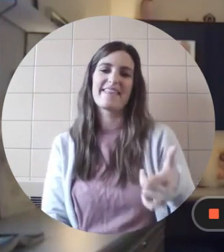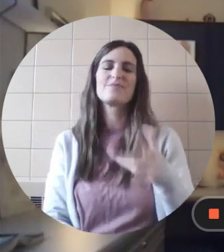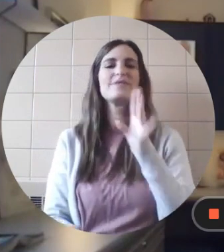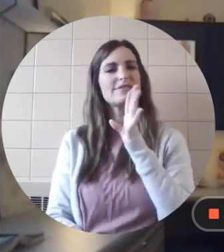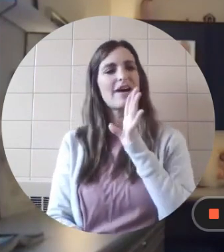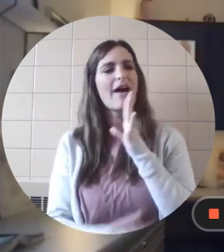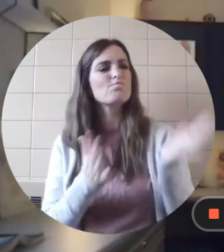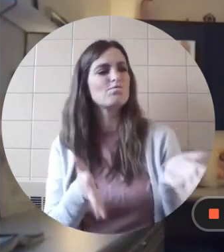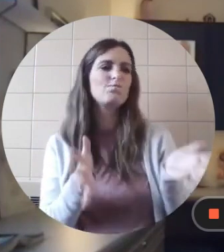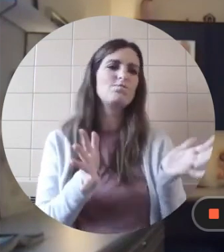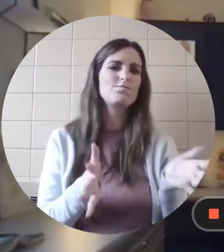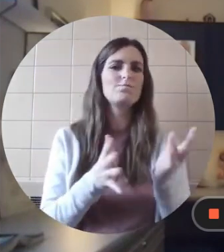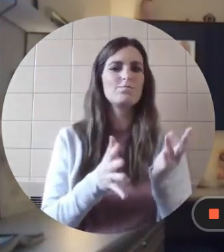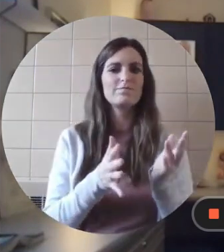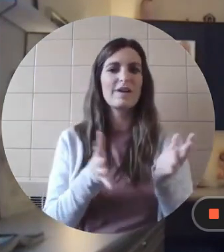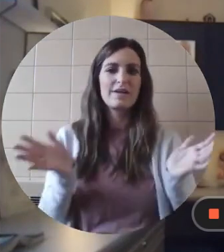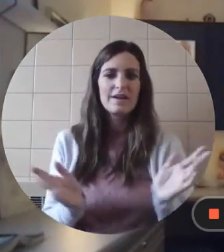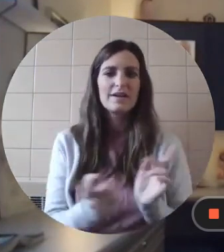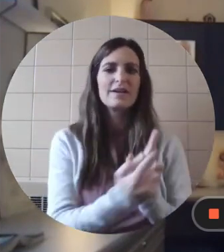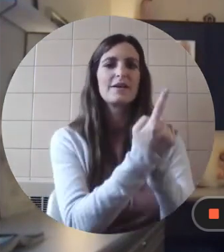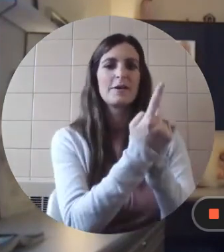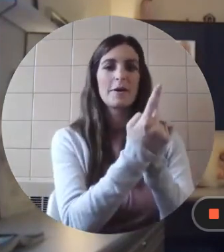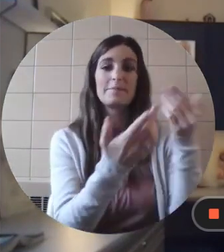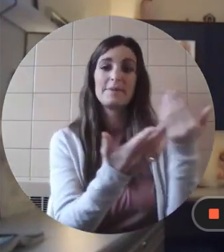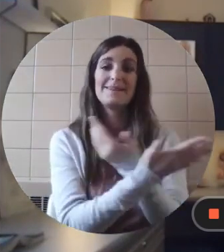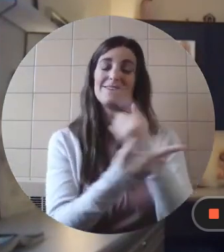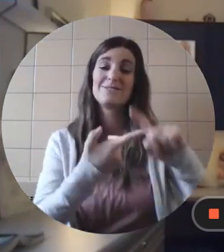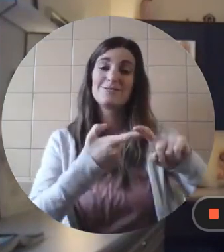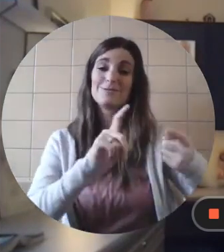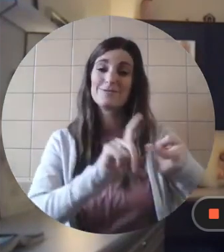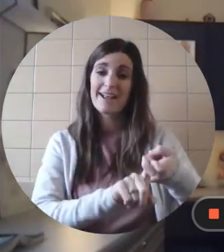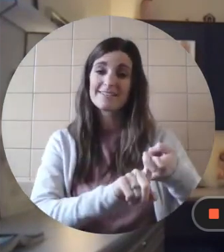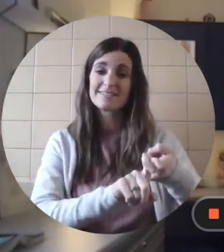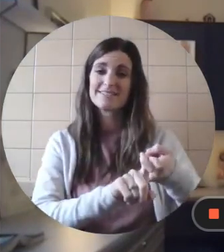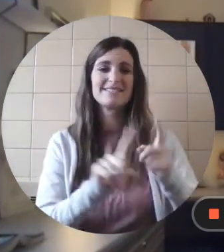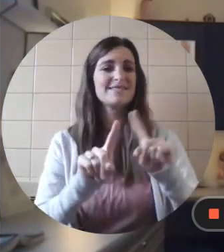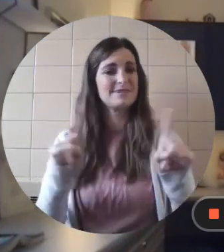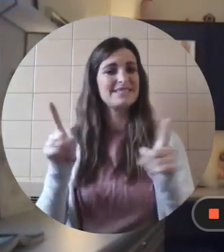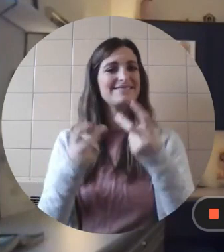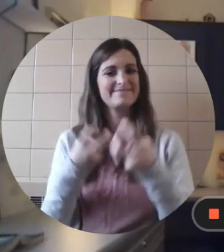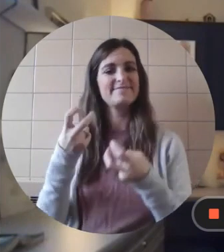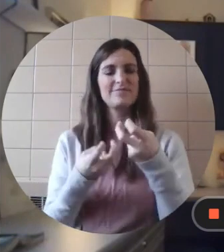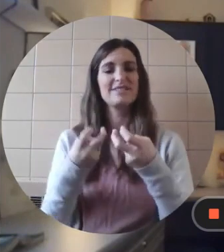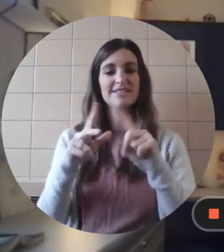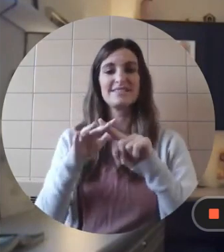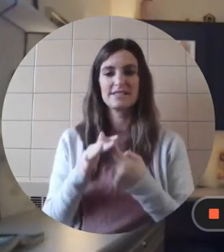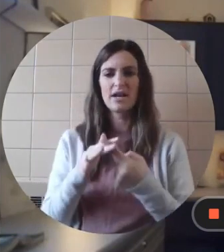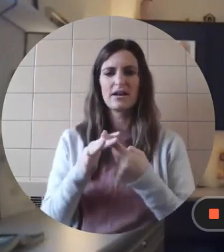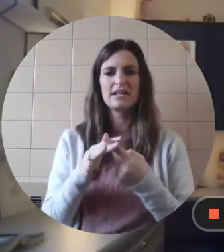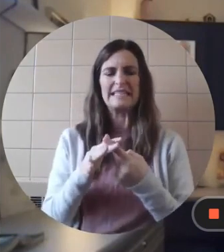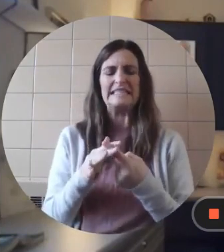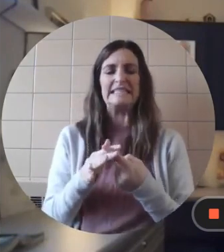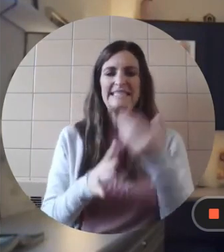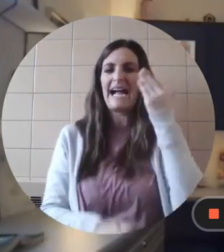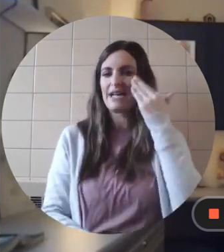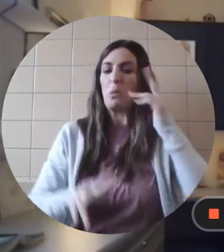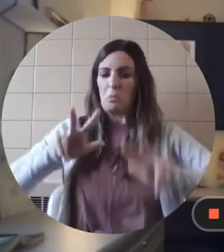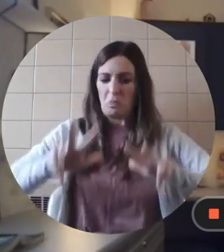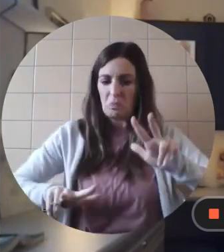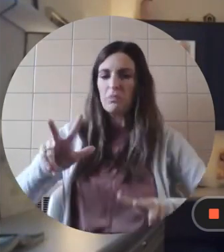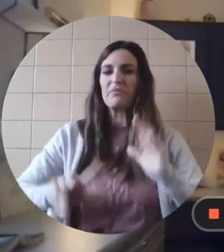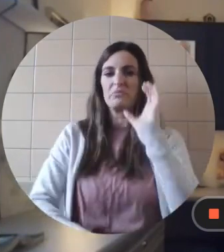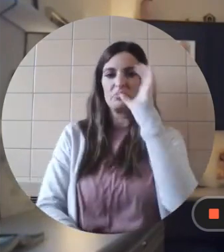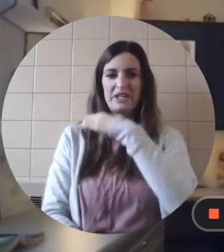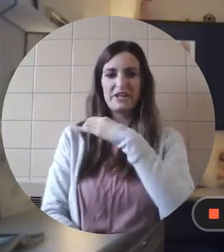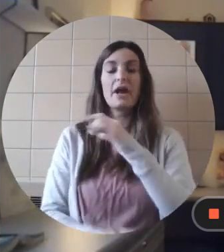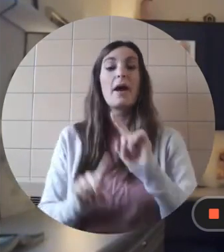confident that I could take it from there on my own. It was just so hard to get started. Even though this felt weird and uncomfortable, it would all be